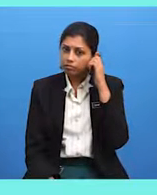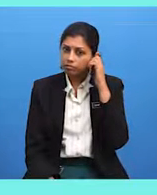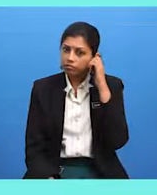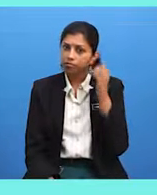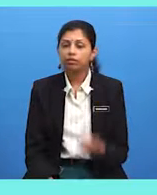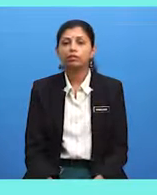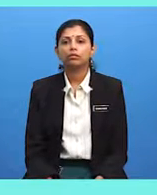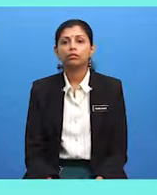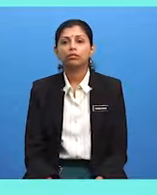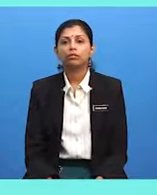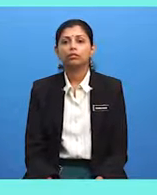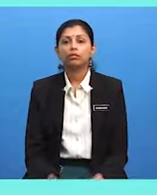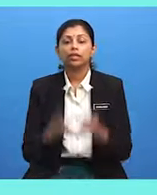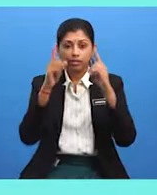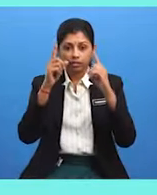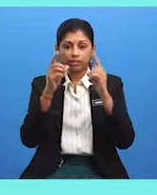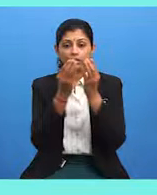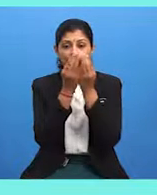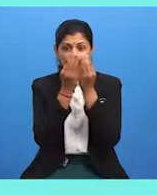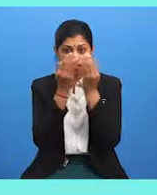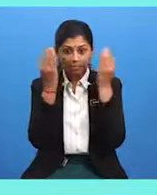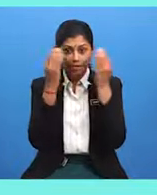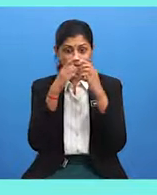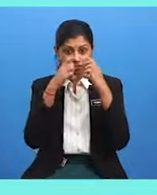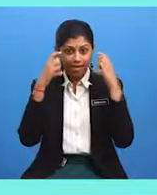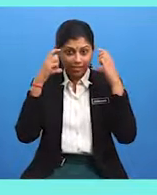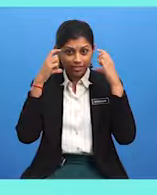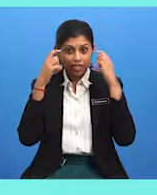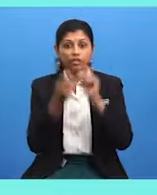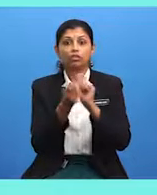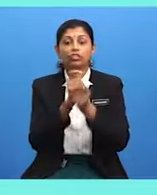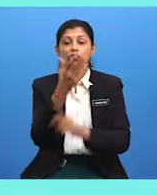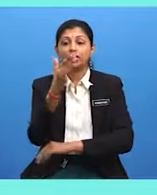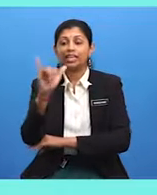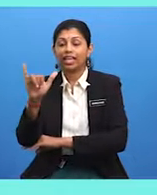These signal supporting ideas around central idea.